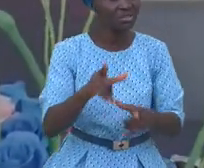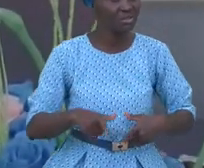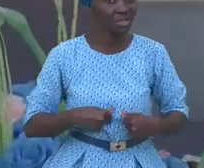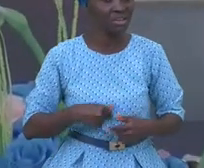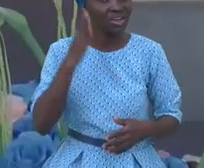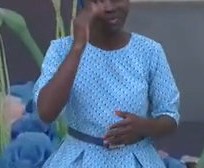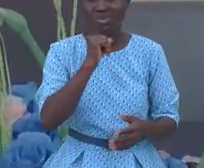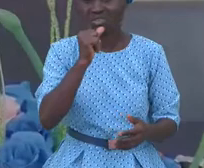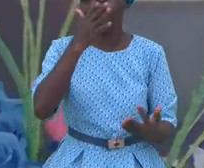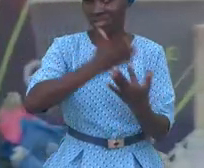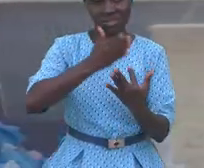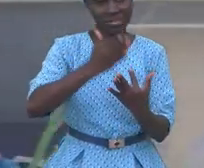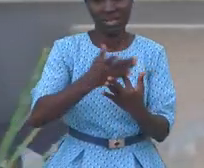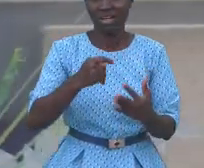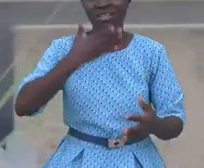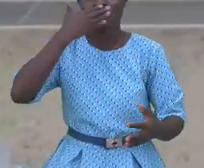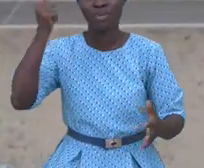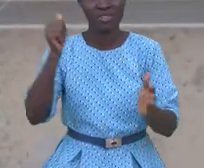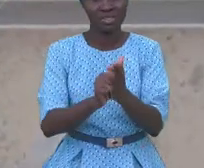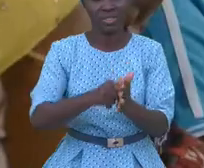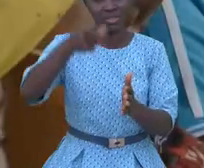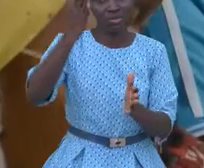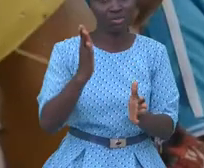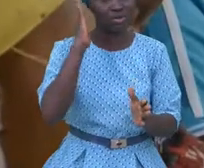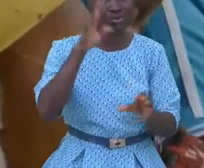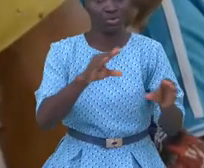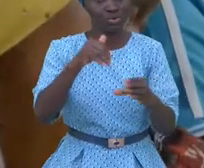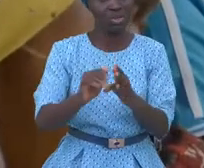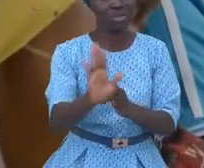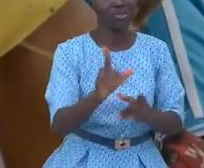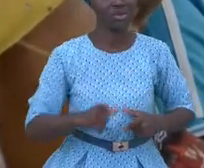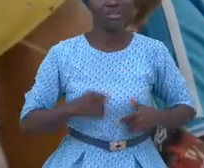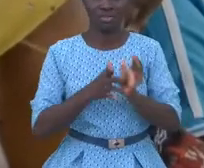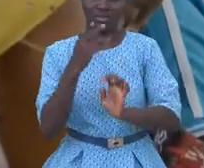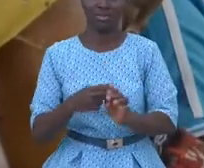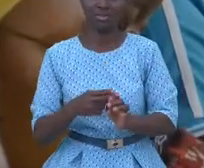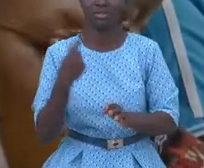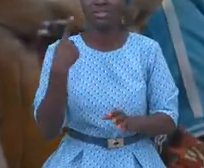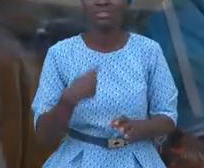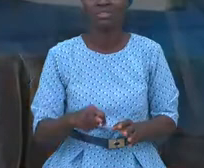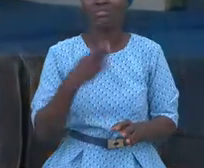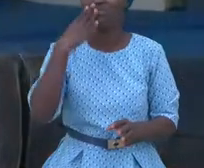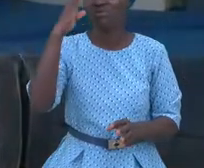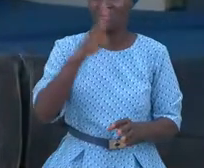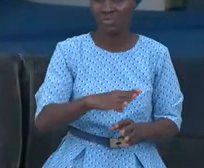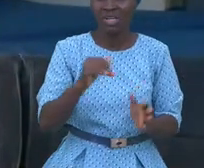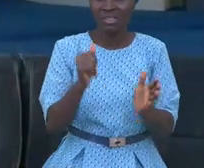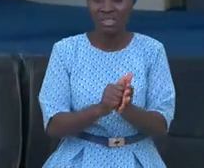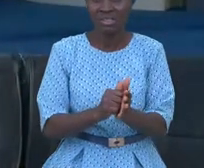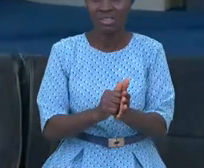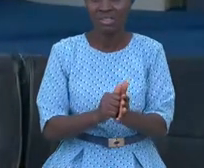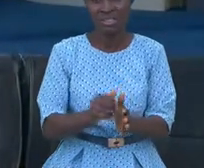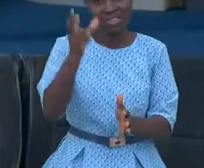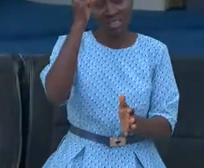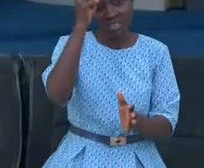the best that God will do in your life. The worst that Satan